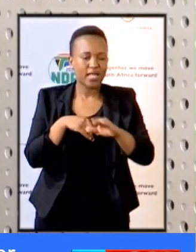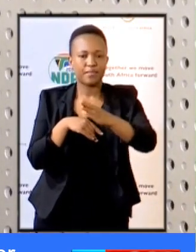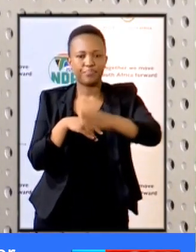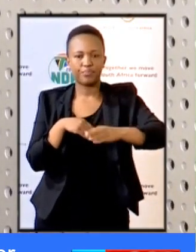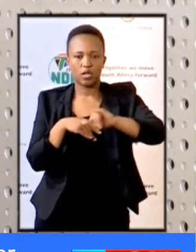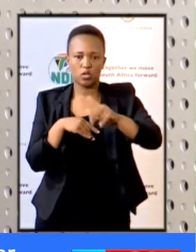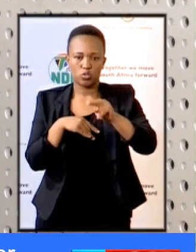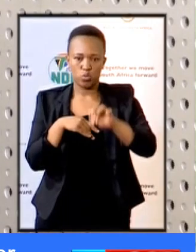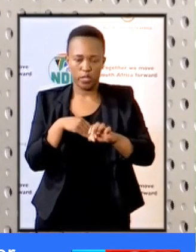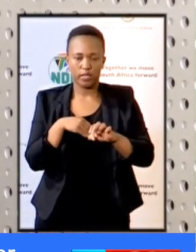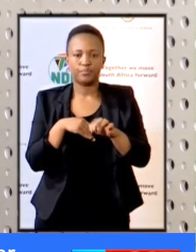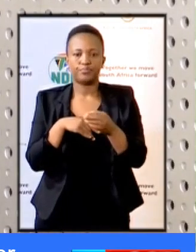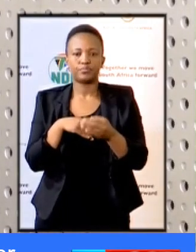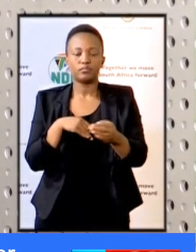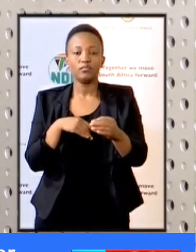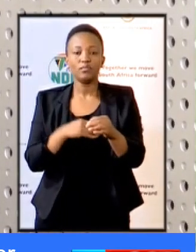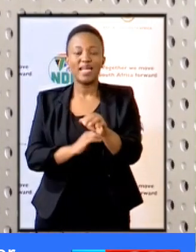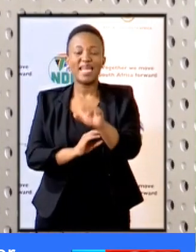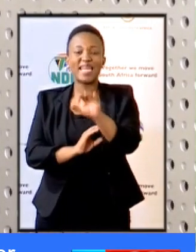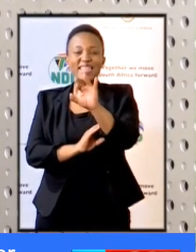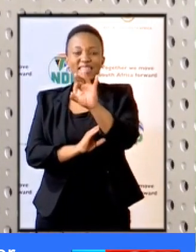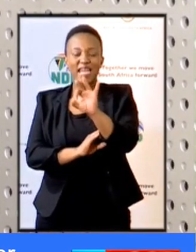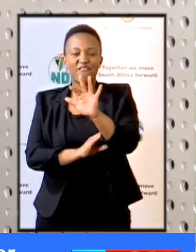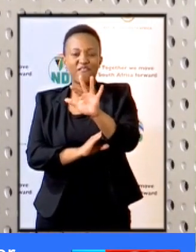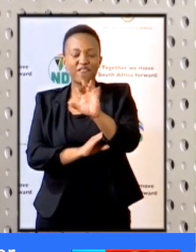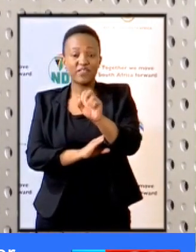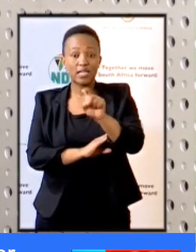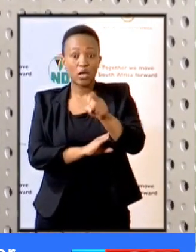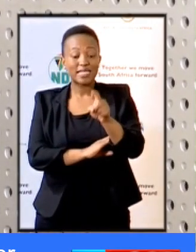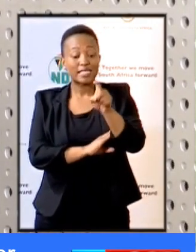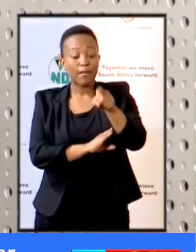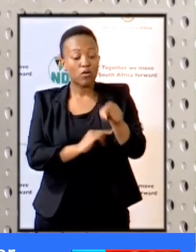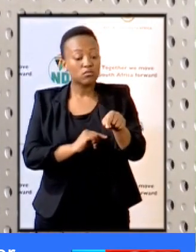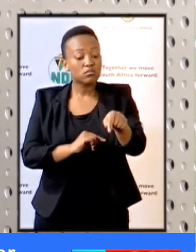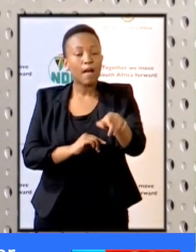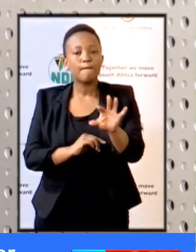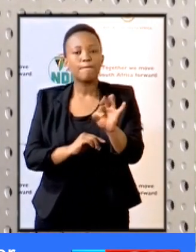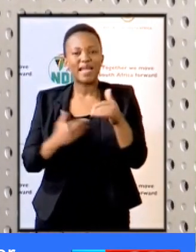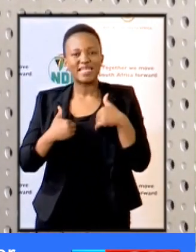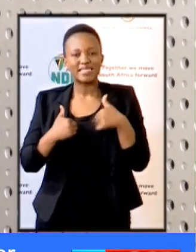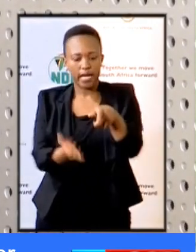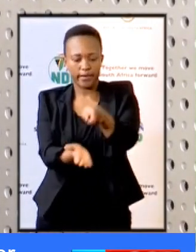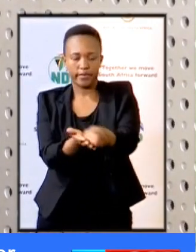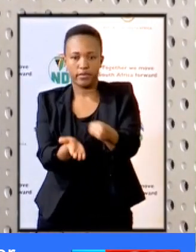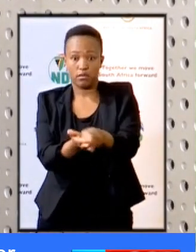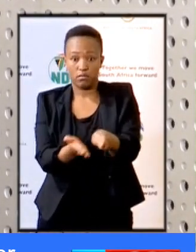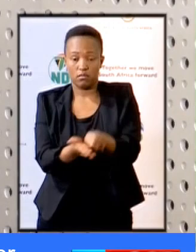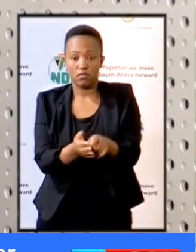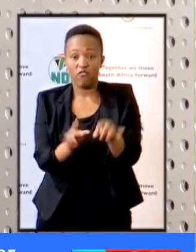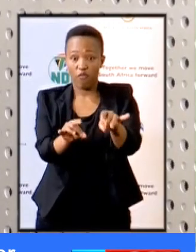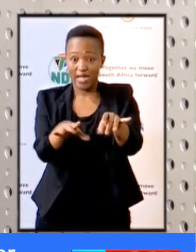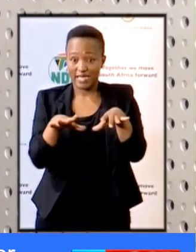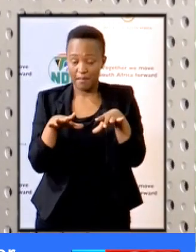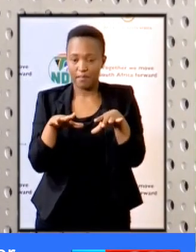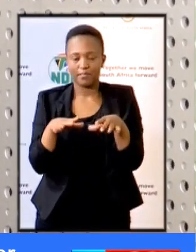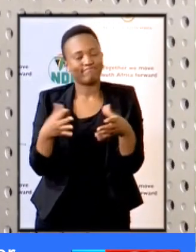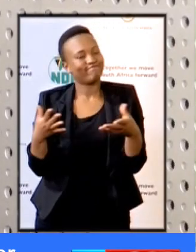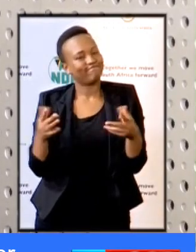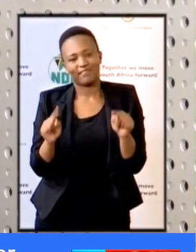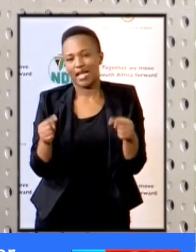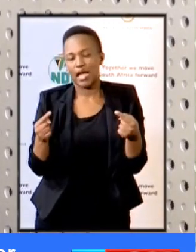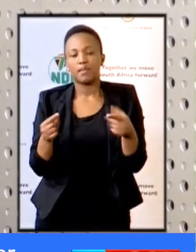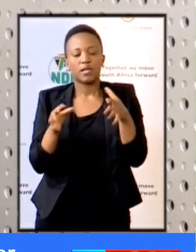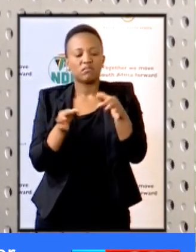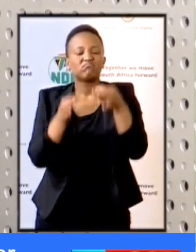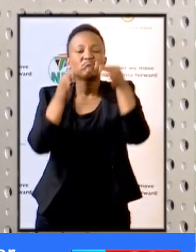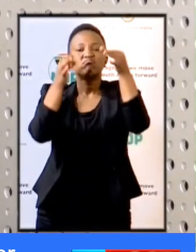the 350,000 that were supposed to start on Monday, will only be able to write in December. That's